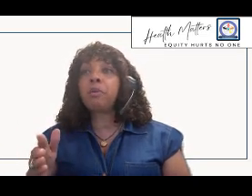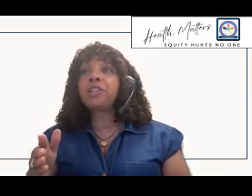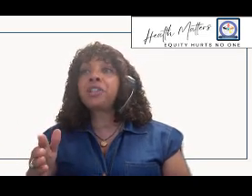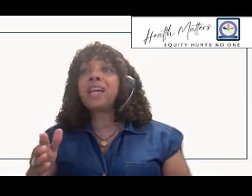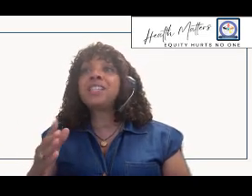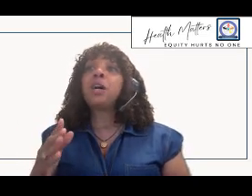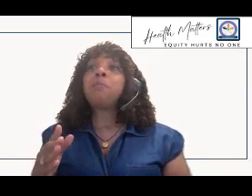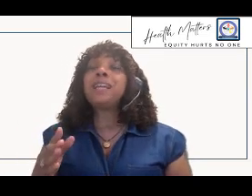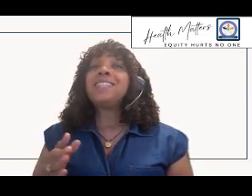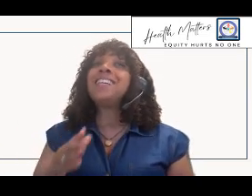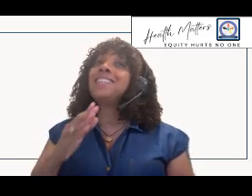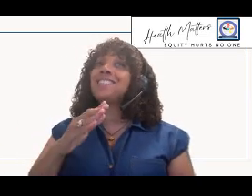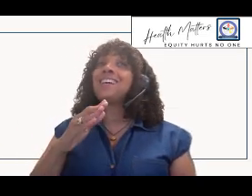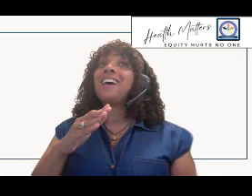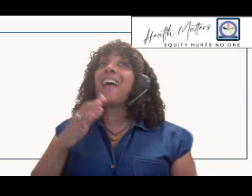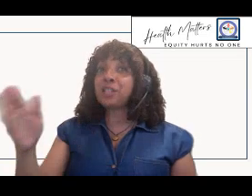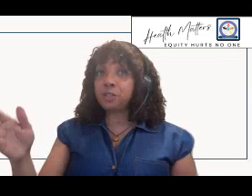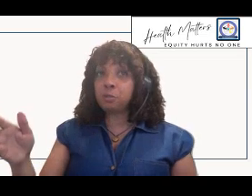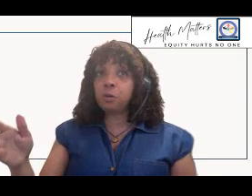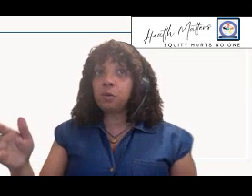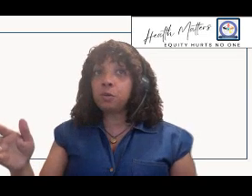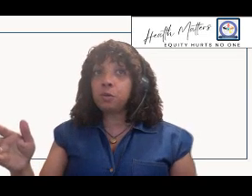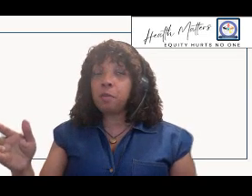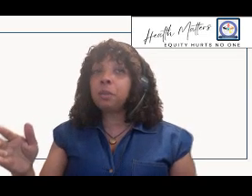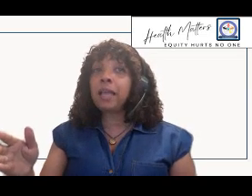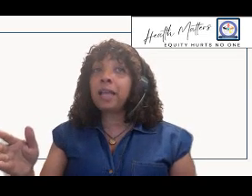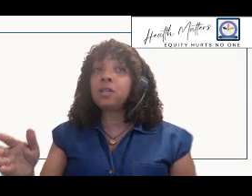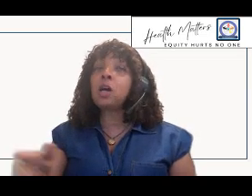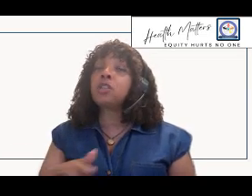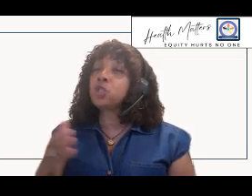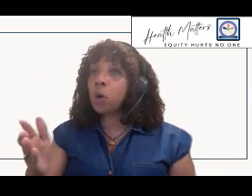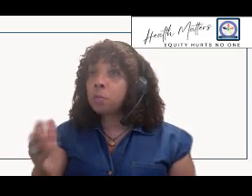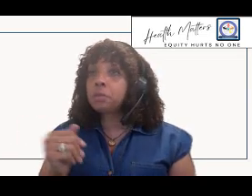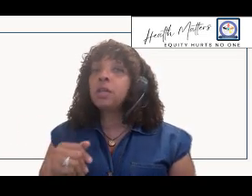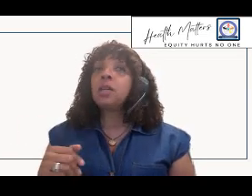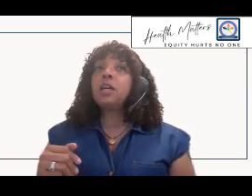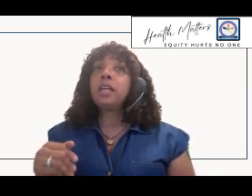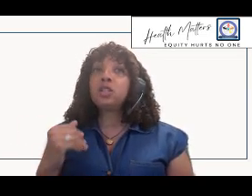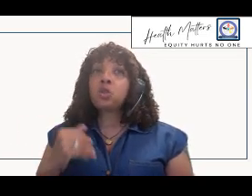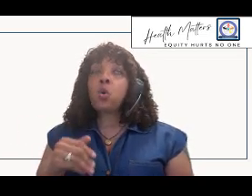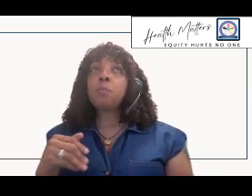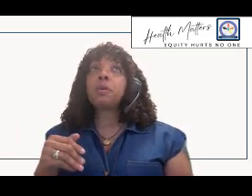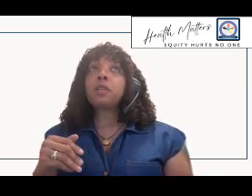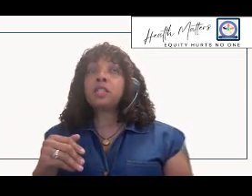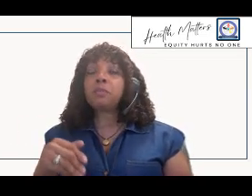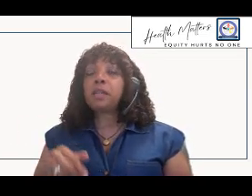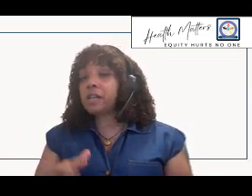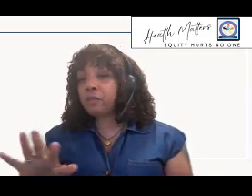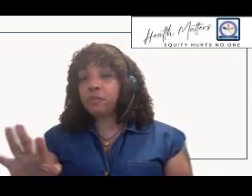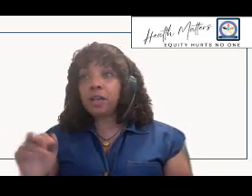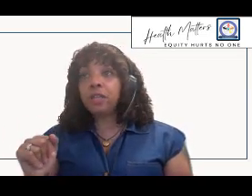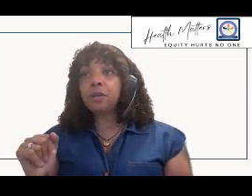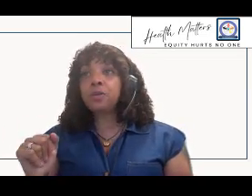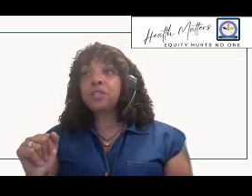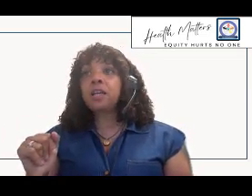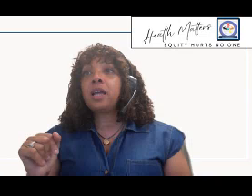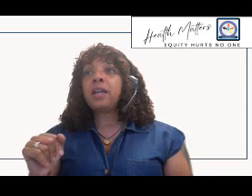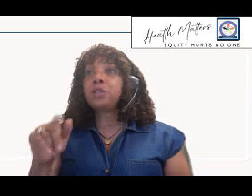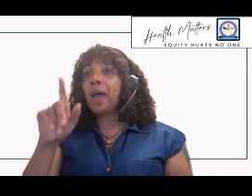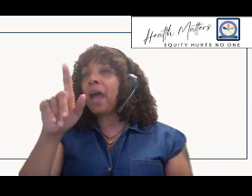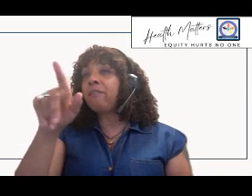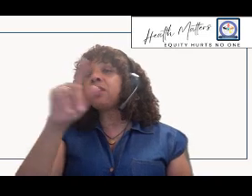Outdoor Recreation as it updates its actionable plan called the SCORP. And the SCORP is updated every 5